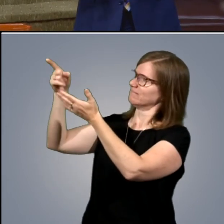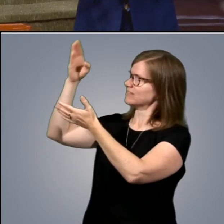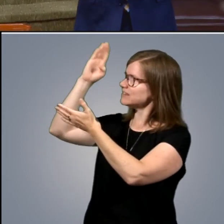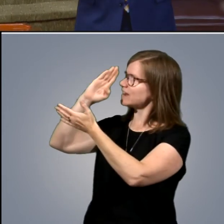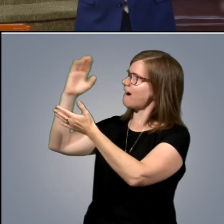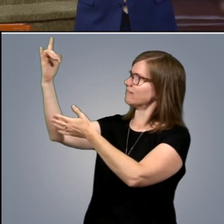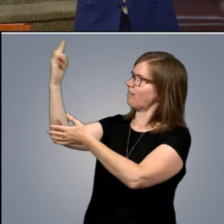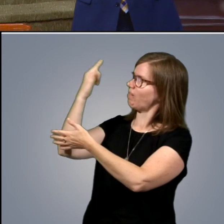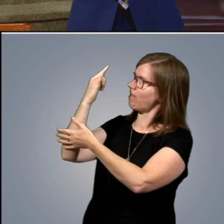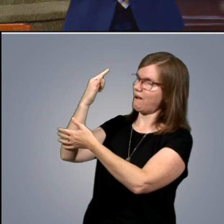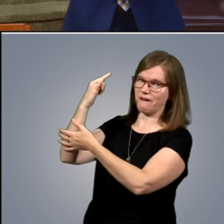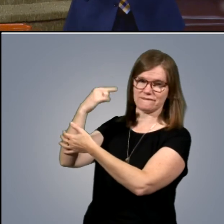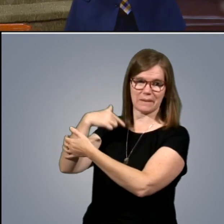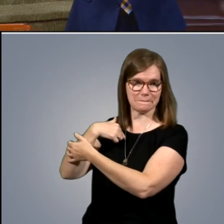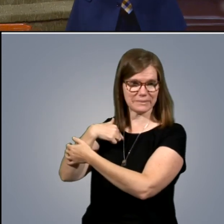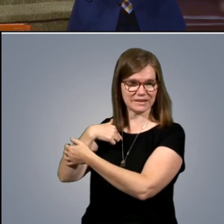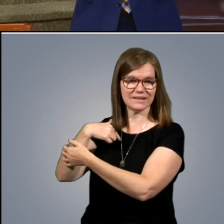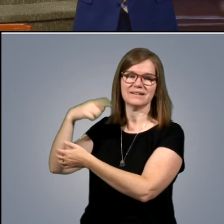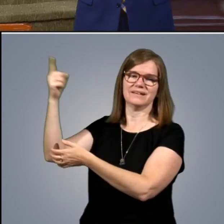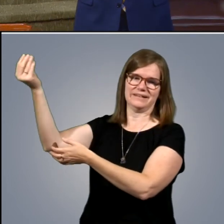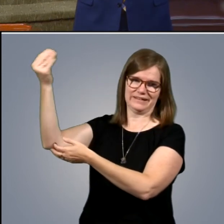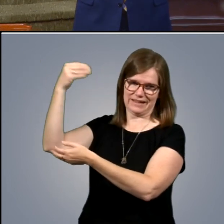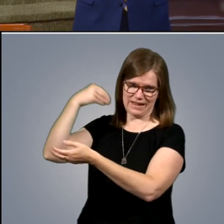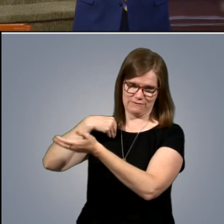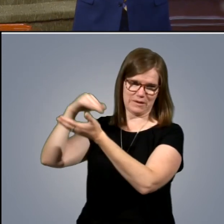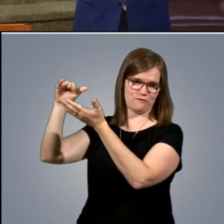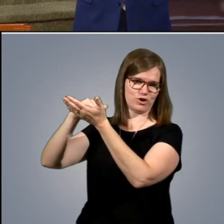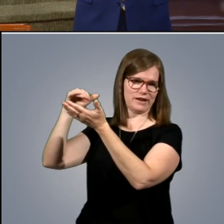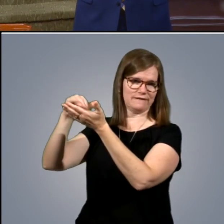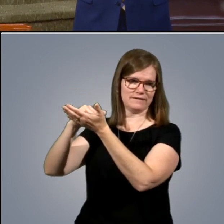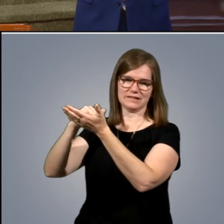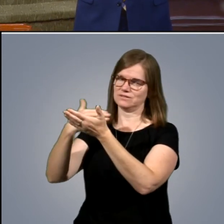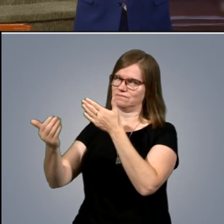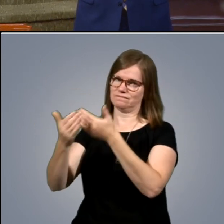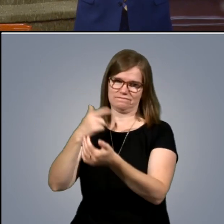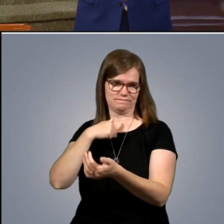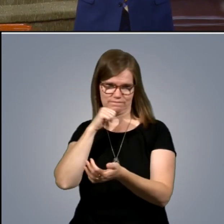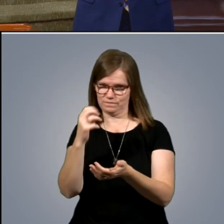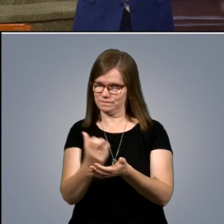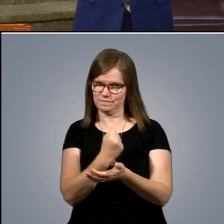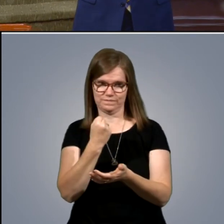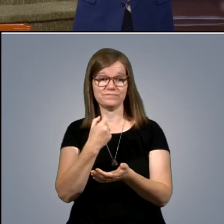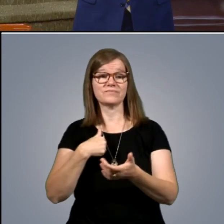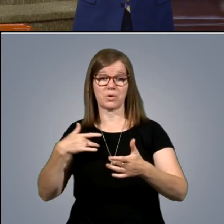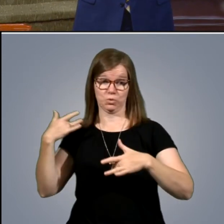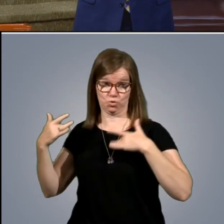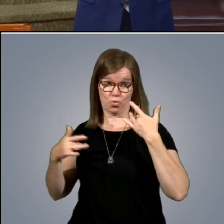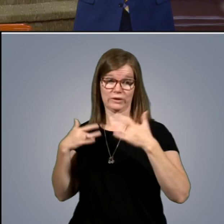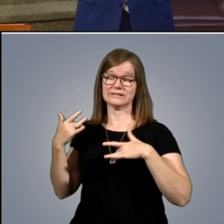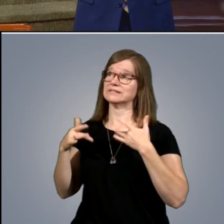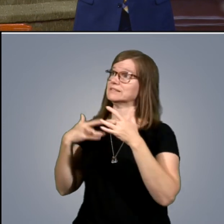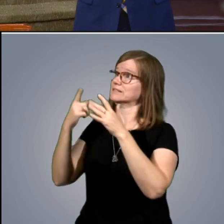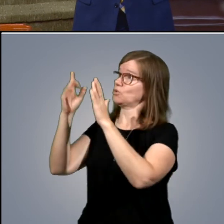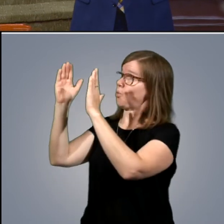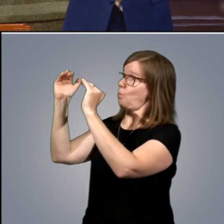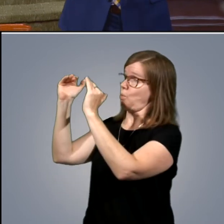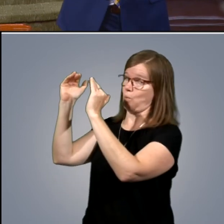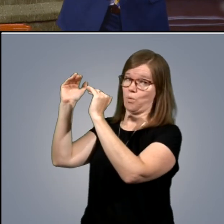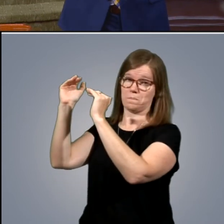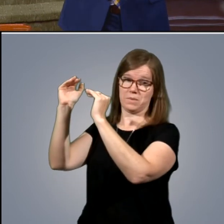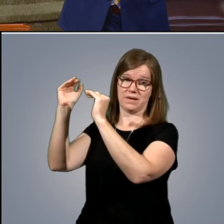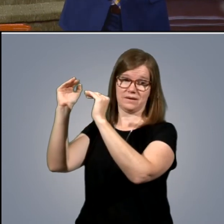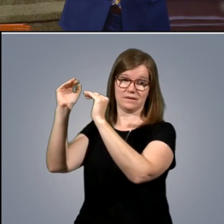and gave me his forgiveness, even though I don't deserve it. And I rejoice in the hope. That's the